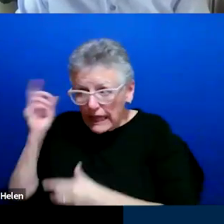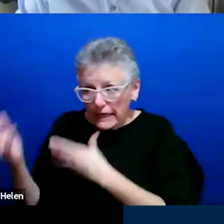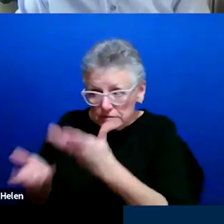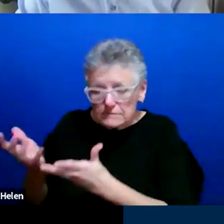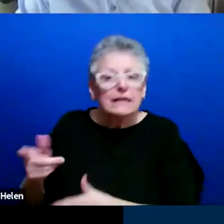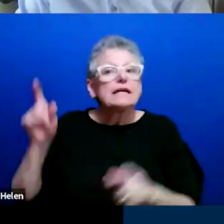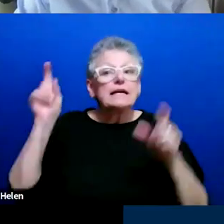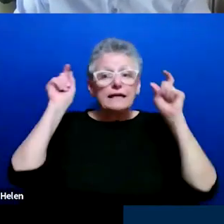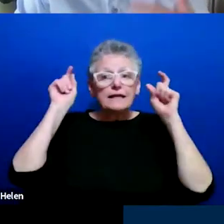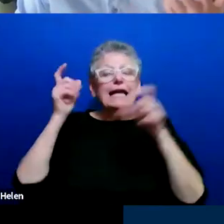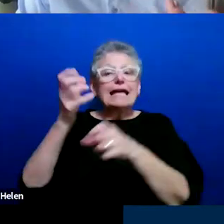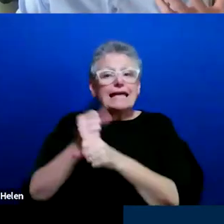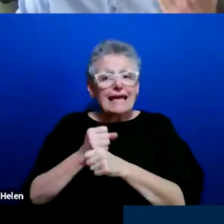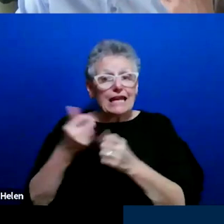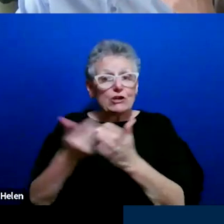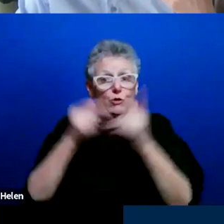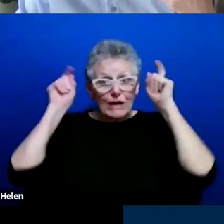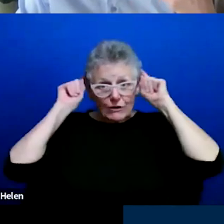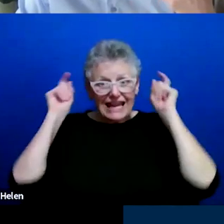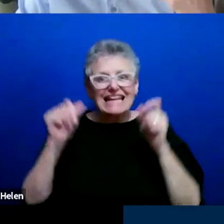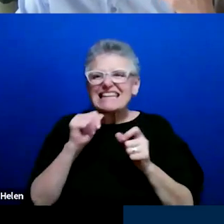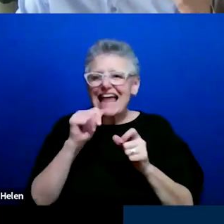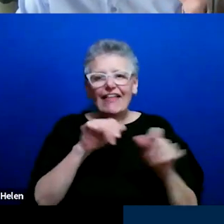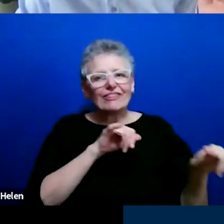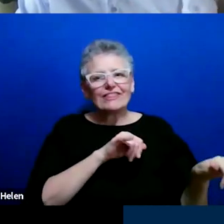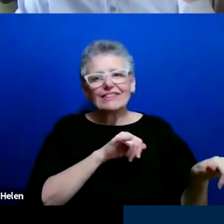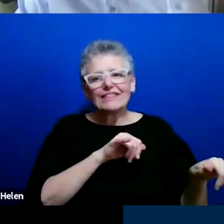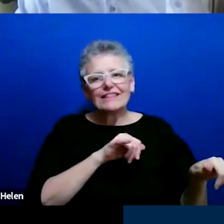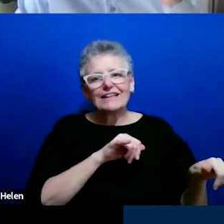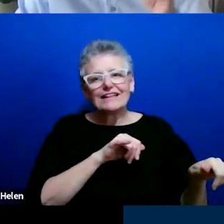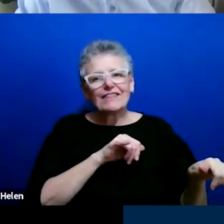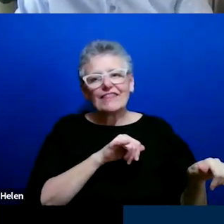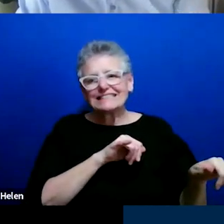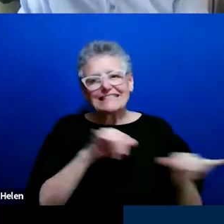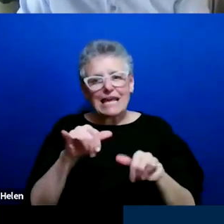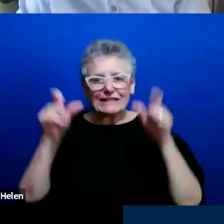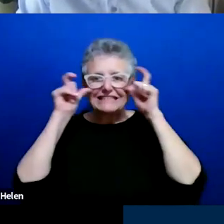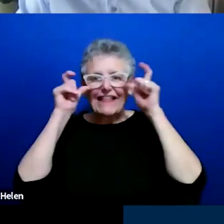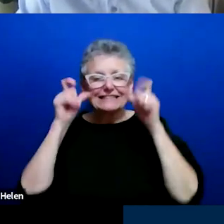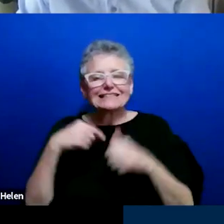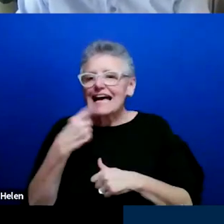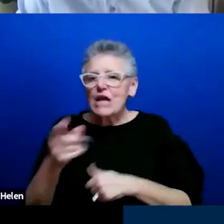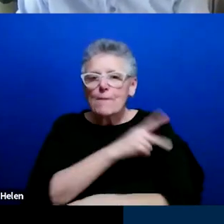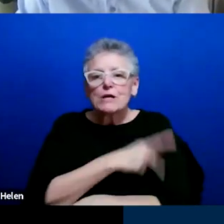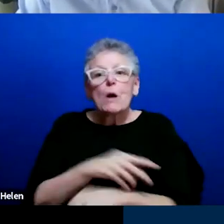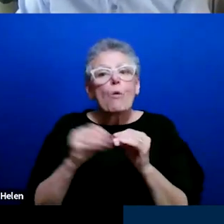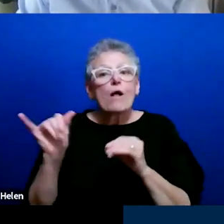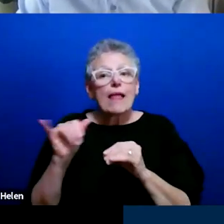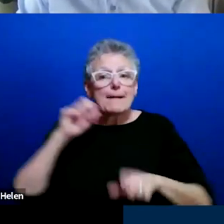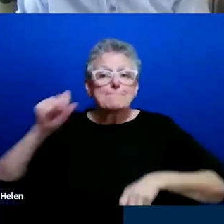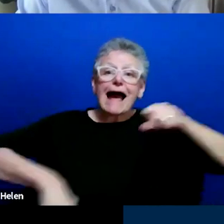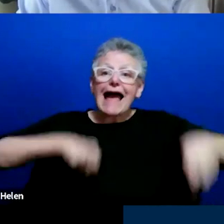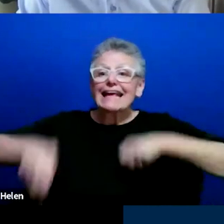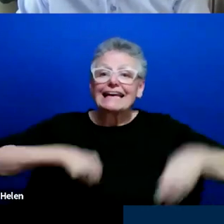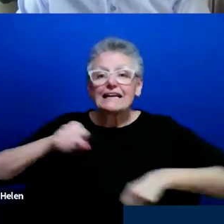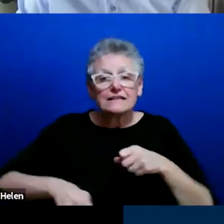hearing aids getting a pair of hearing aids is not like riding, is not like putting on a pair of glasses. I tell patients it's more like riding a bike. It can take as